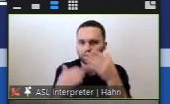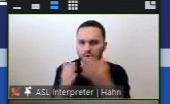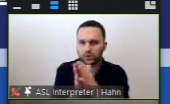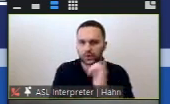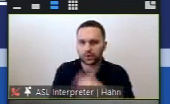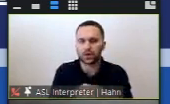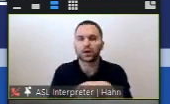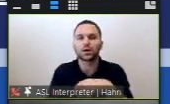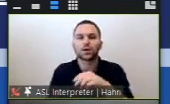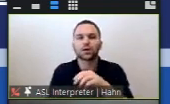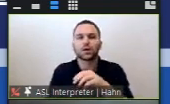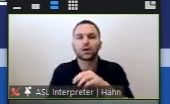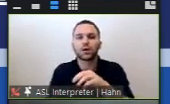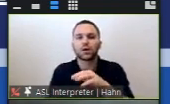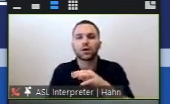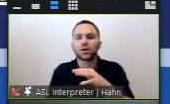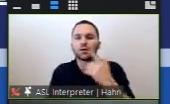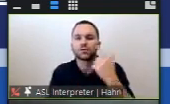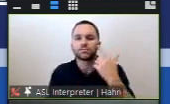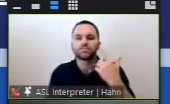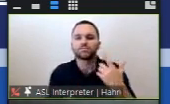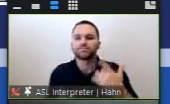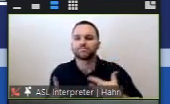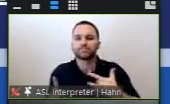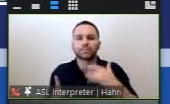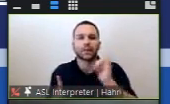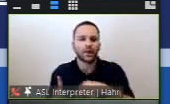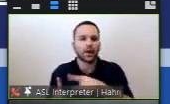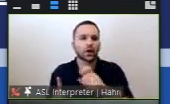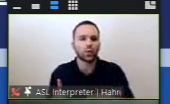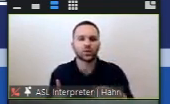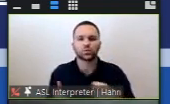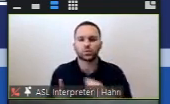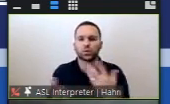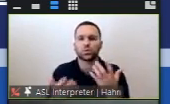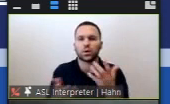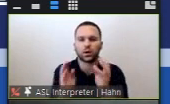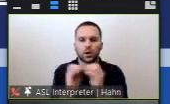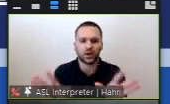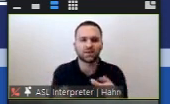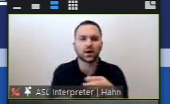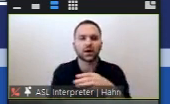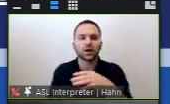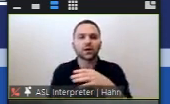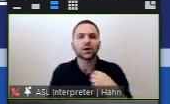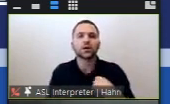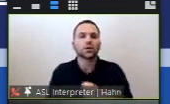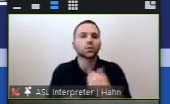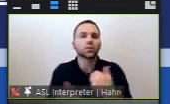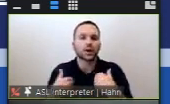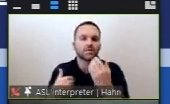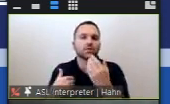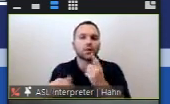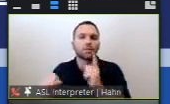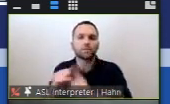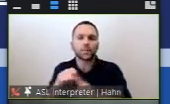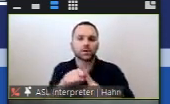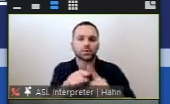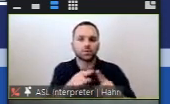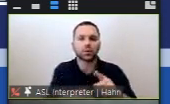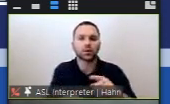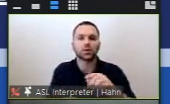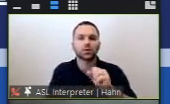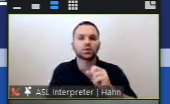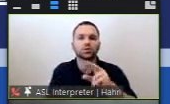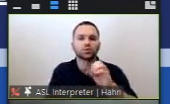that's a question that we want to clarify. And so we have multiple sources of data. And that source of